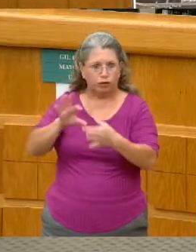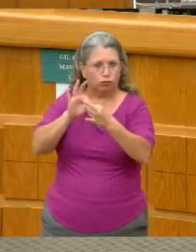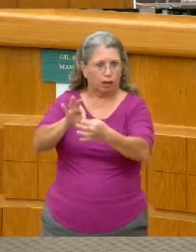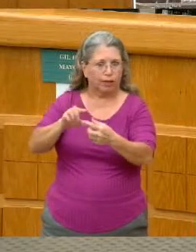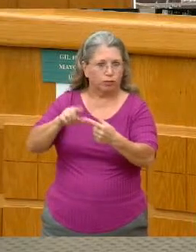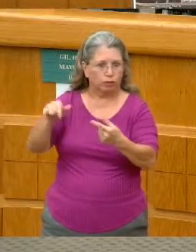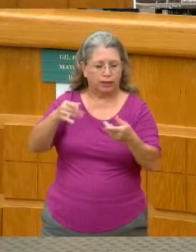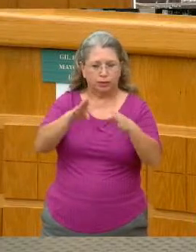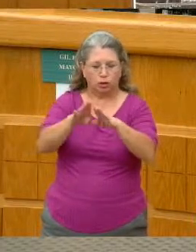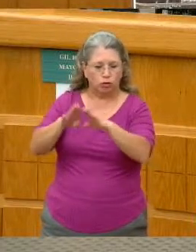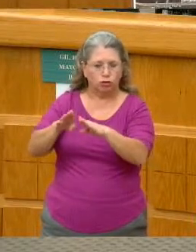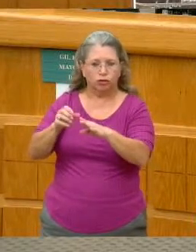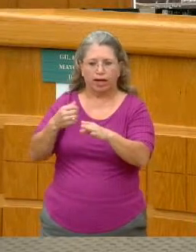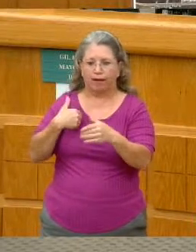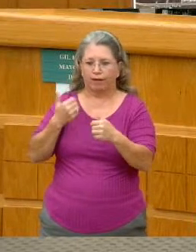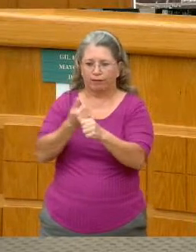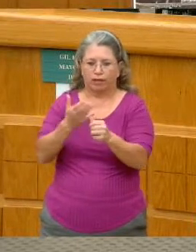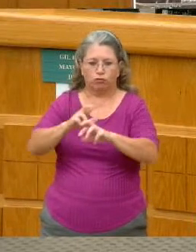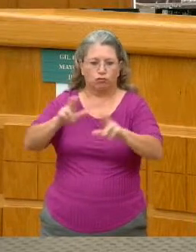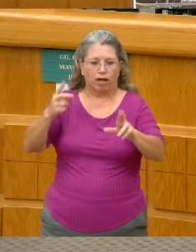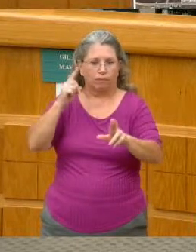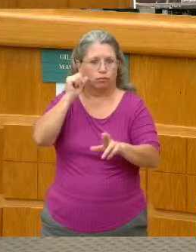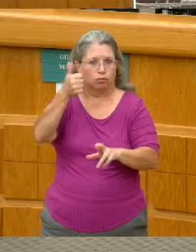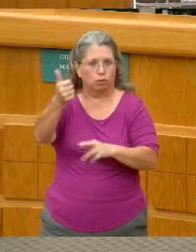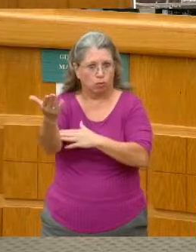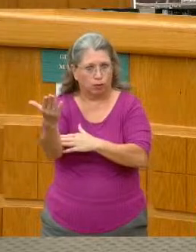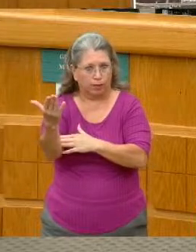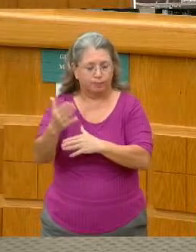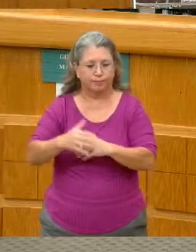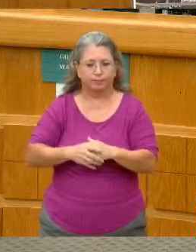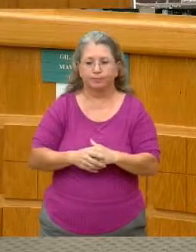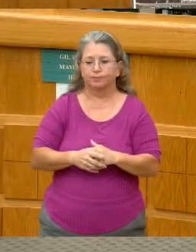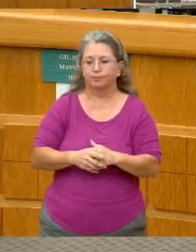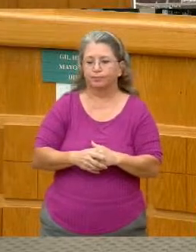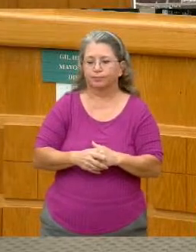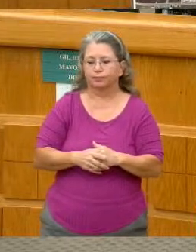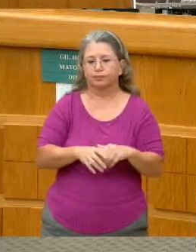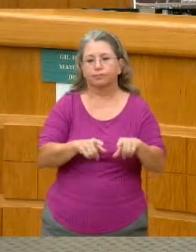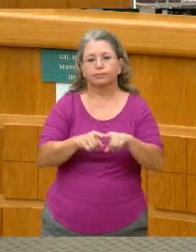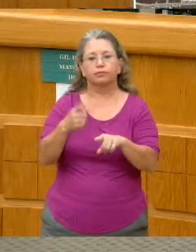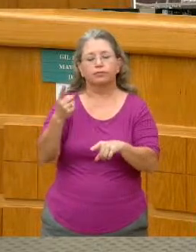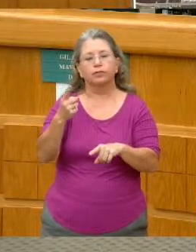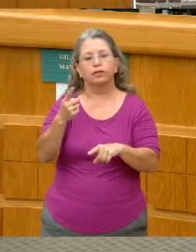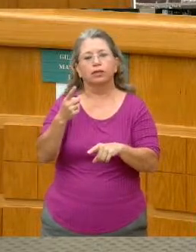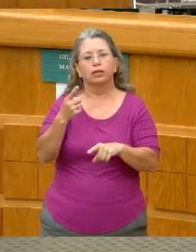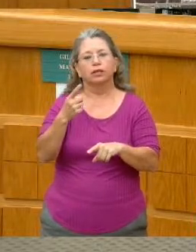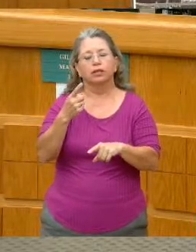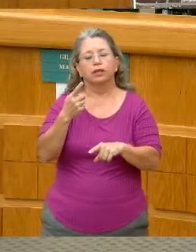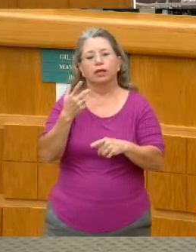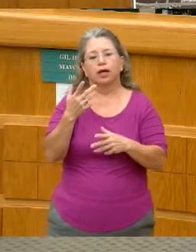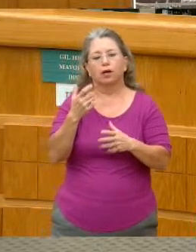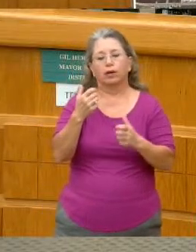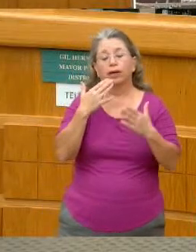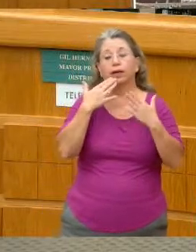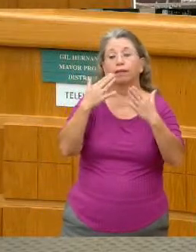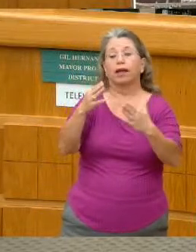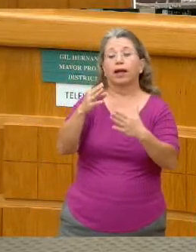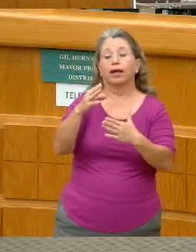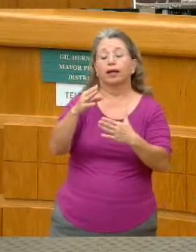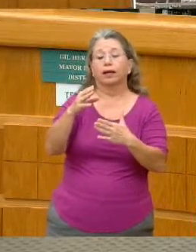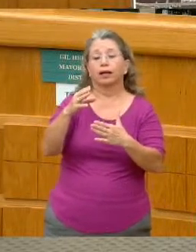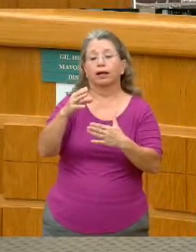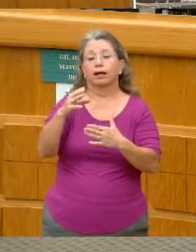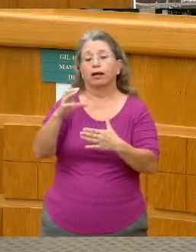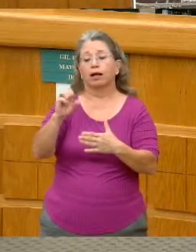get into place for tomorrow morning. And also, one big shout out to Constable Bobby Sherwood,